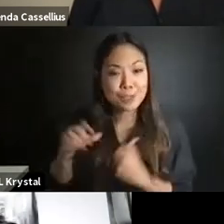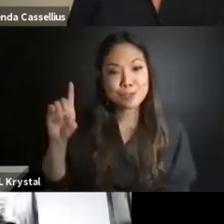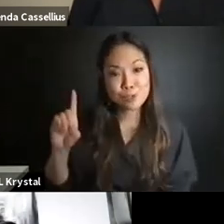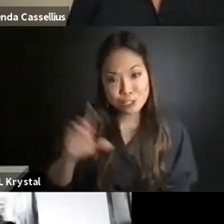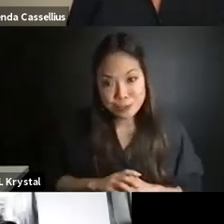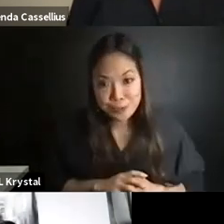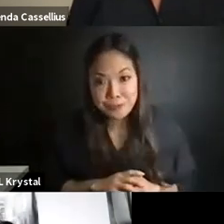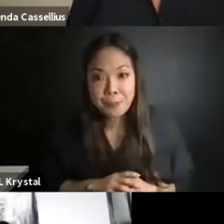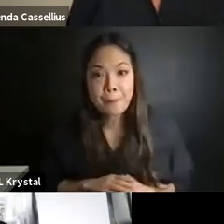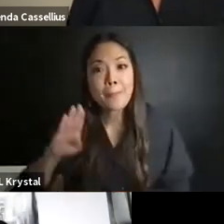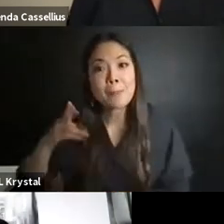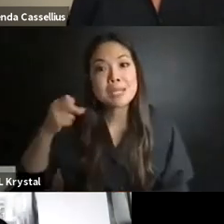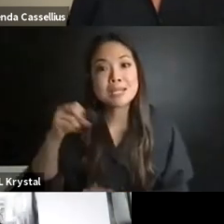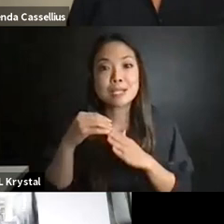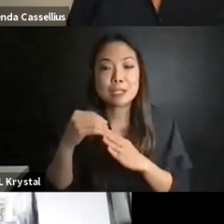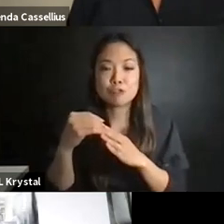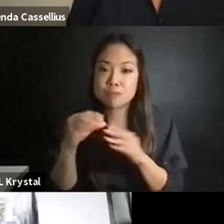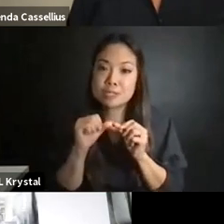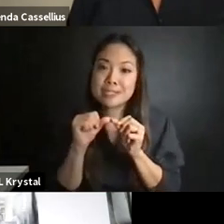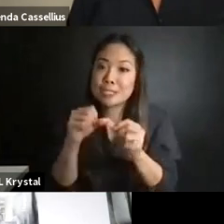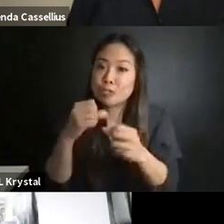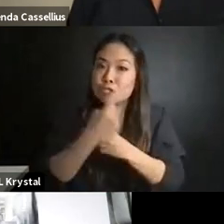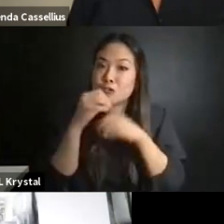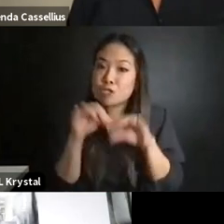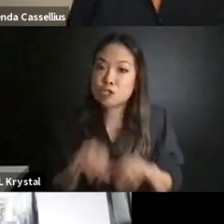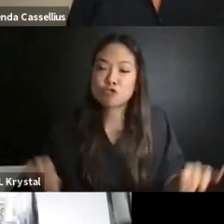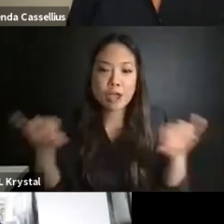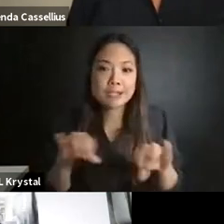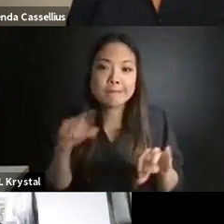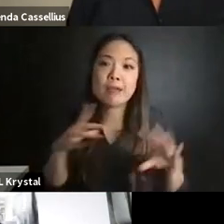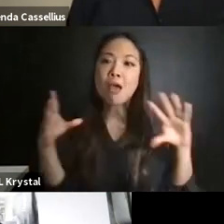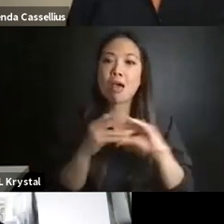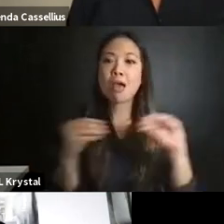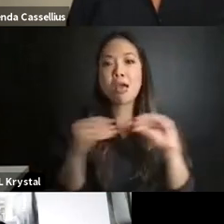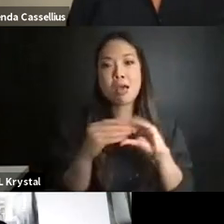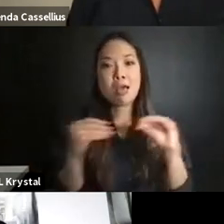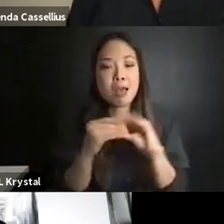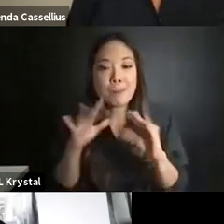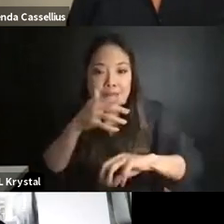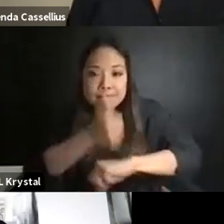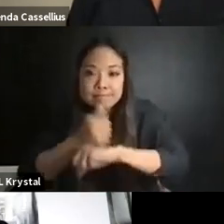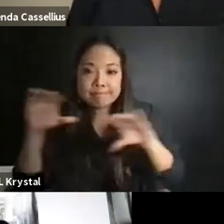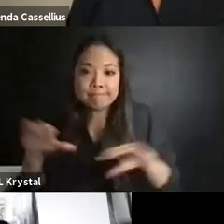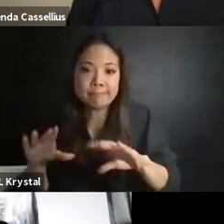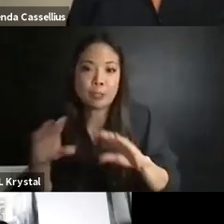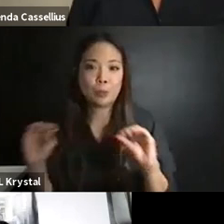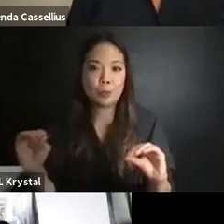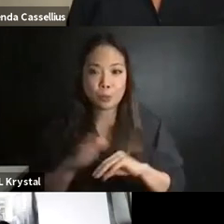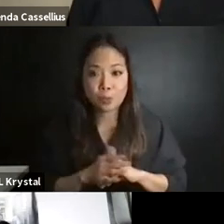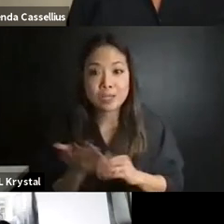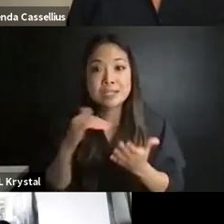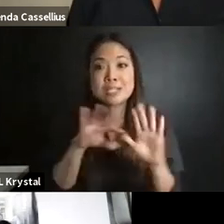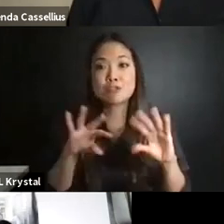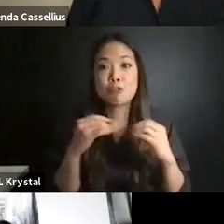leadership has continued a dangerous trend of being rhetoric rich and implementation poor central office leadership use equity